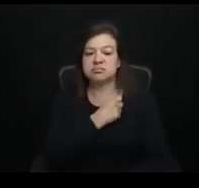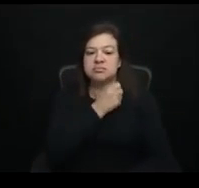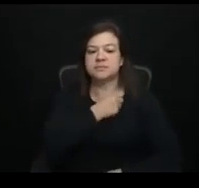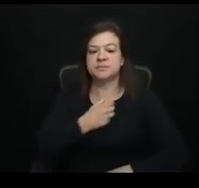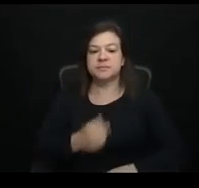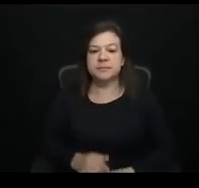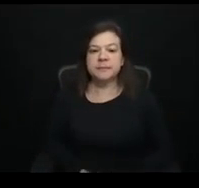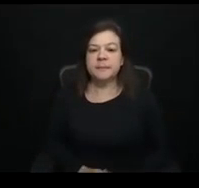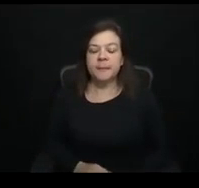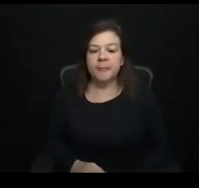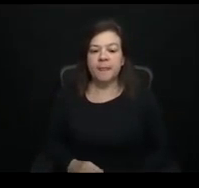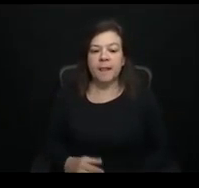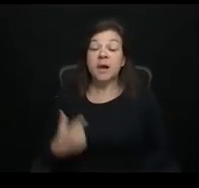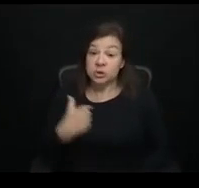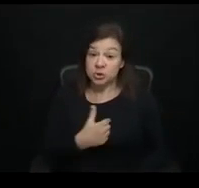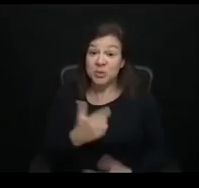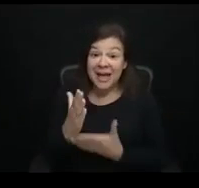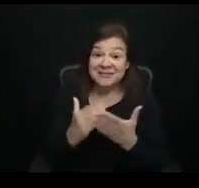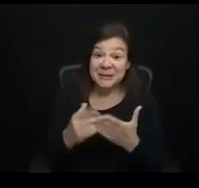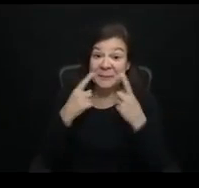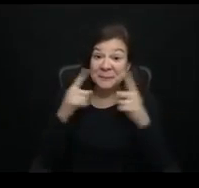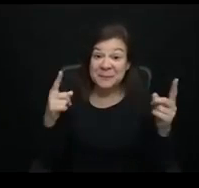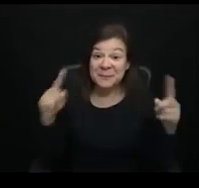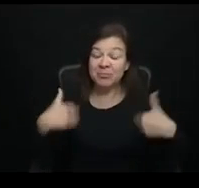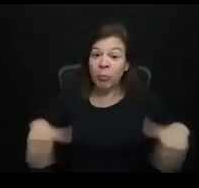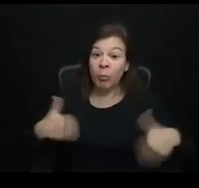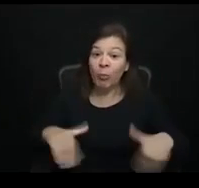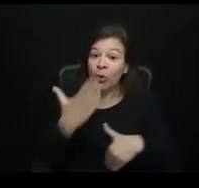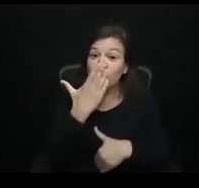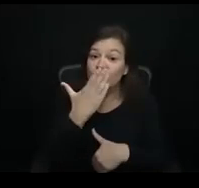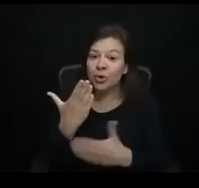So we're enjoying some success. We're hearing a lot of good things coming